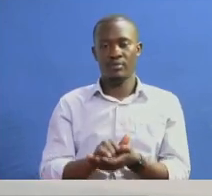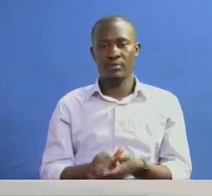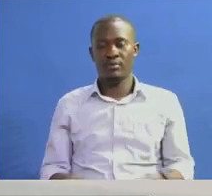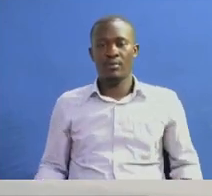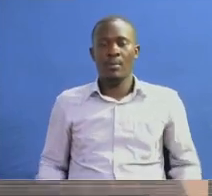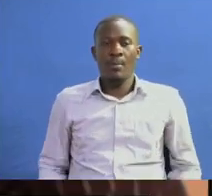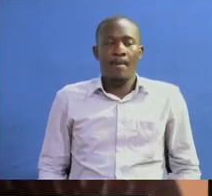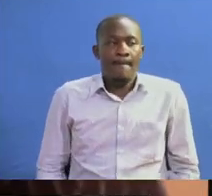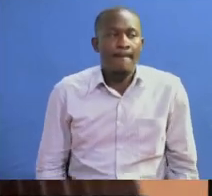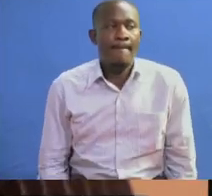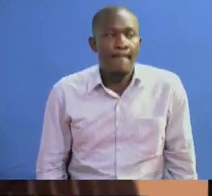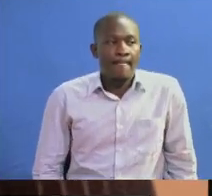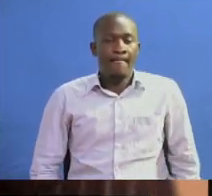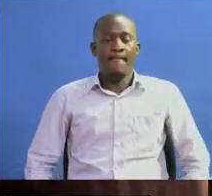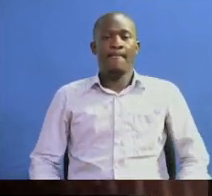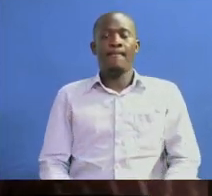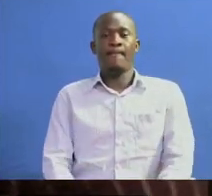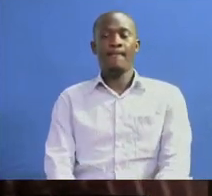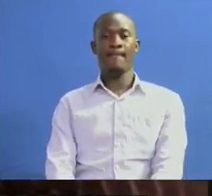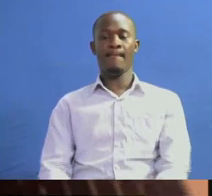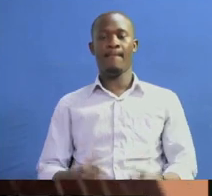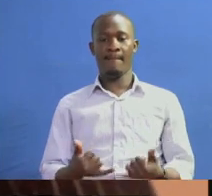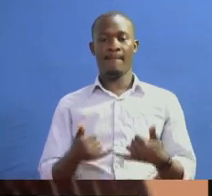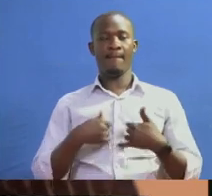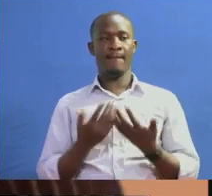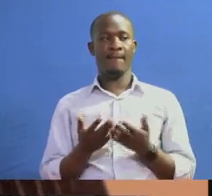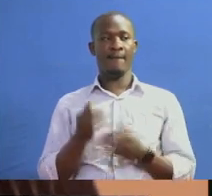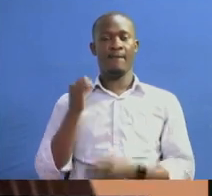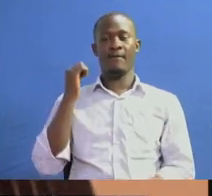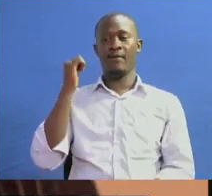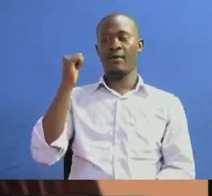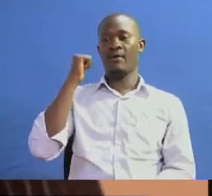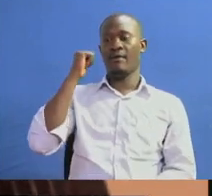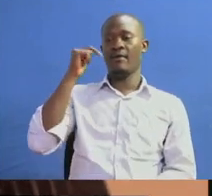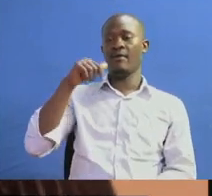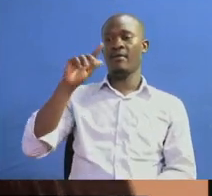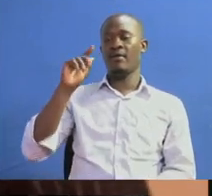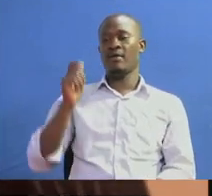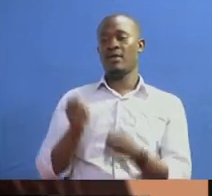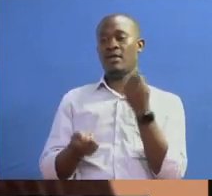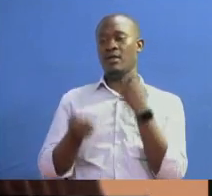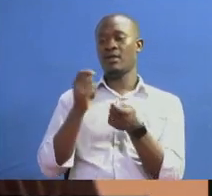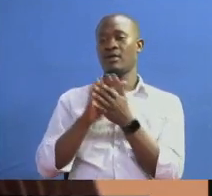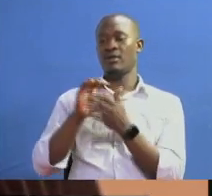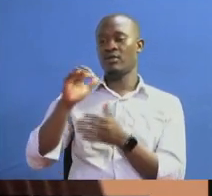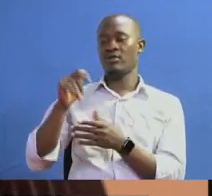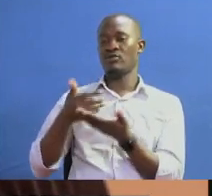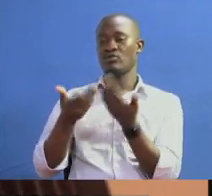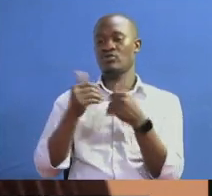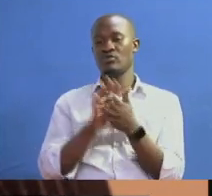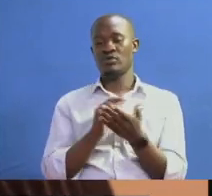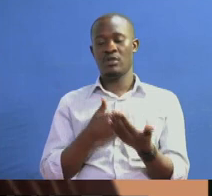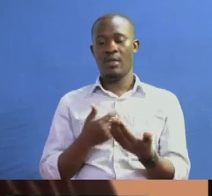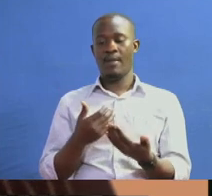area? Okay, so I'm currently on a campaign in Kericho County to return teenage mothers back to